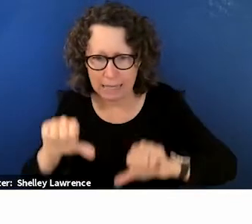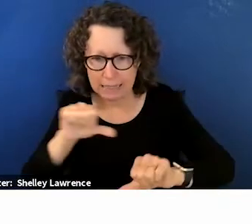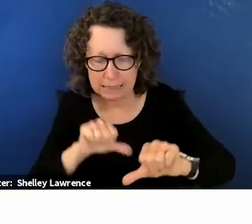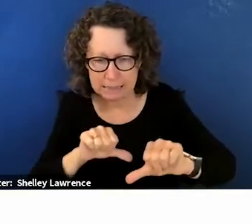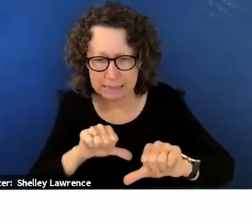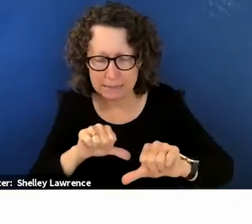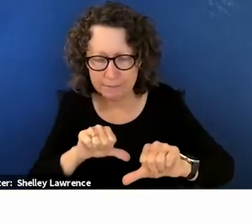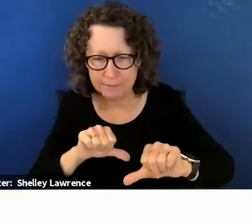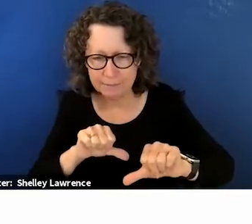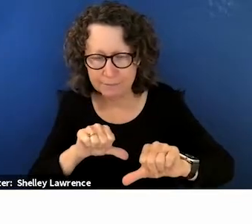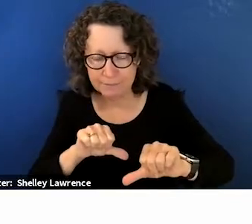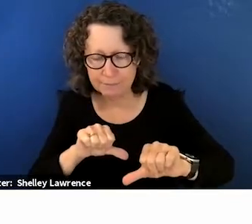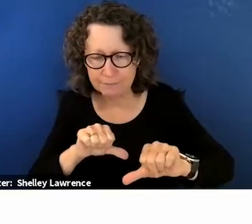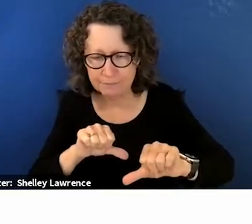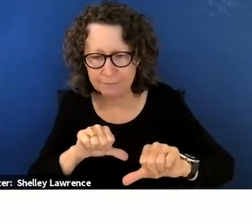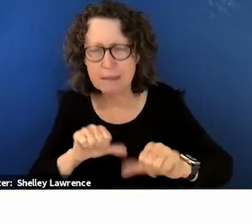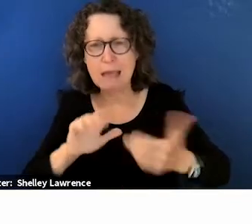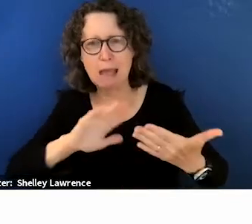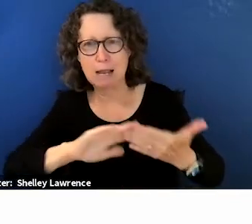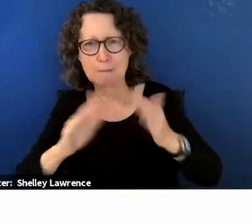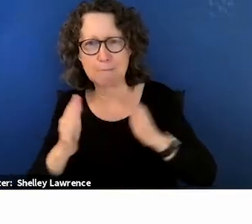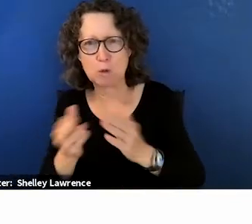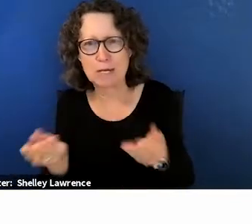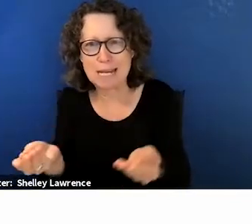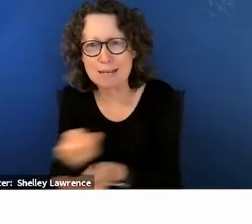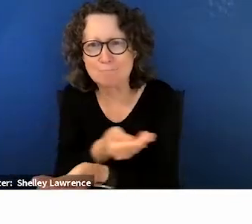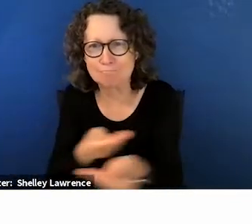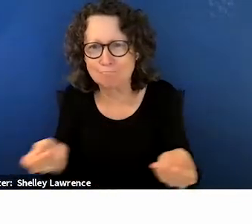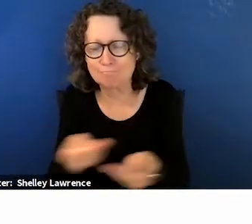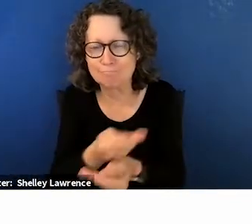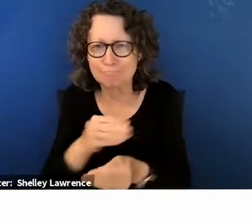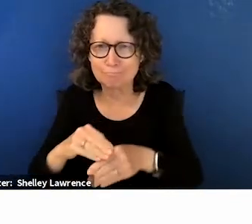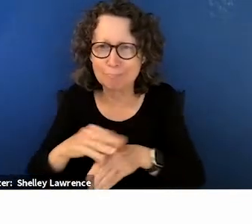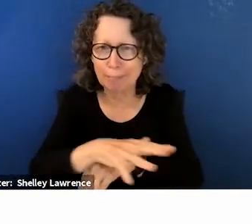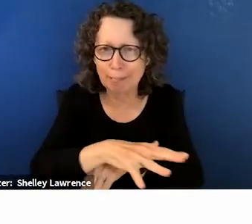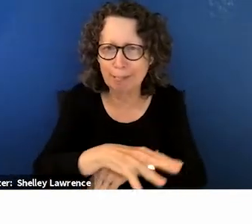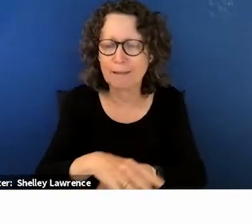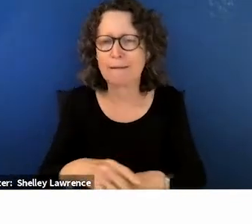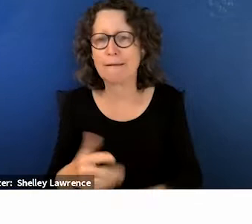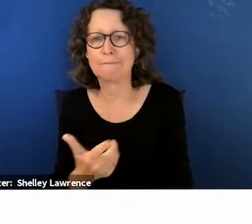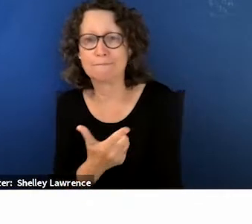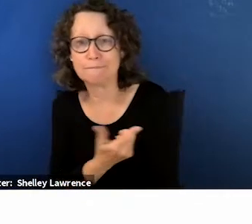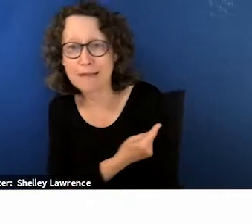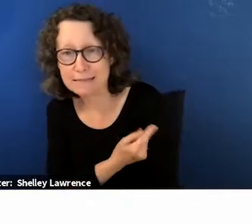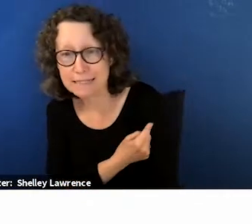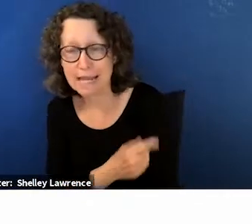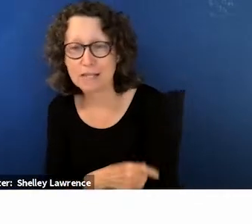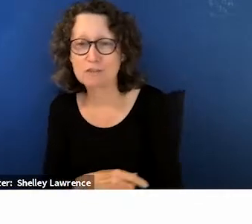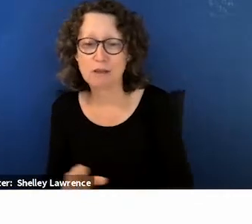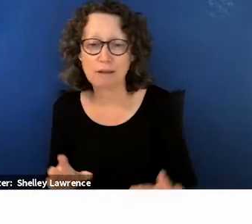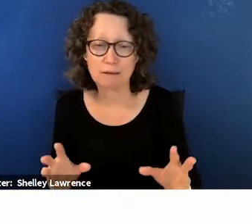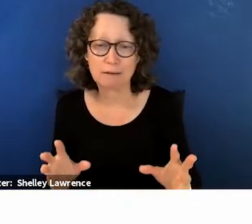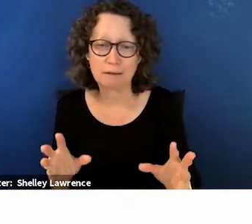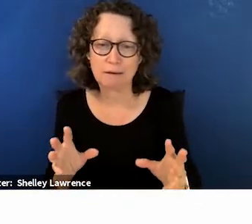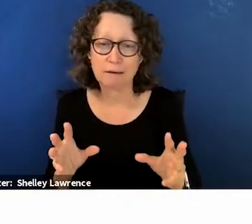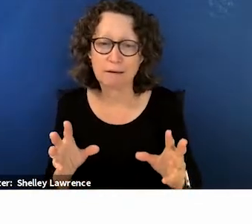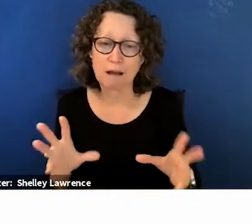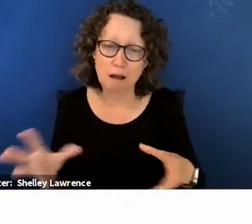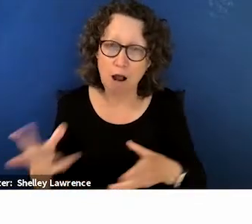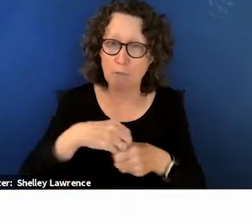the community transmission, vaccinations, our comprehensive testing